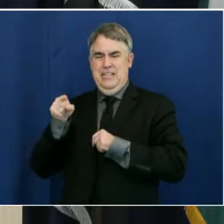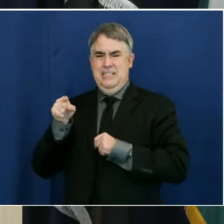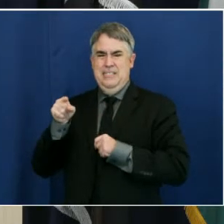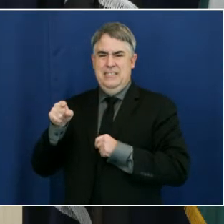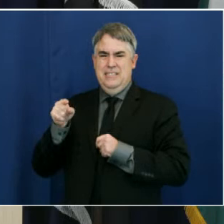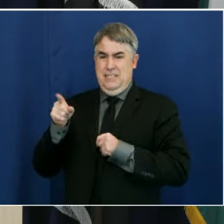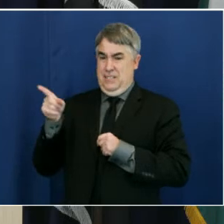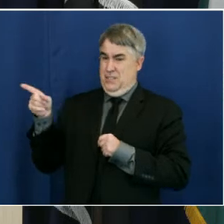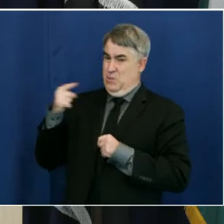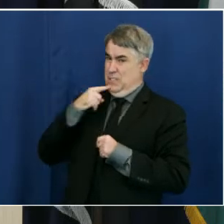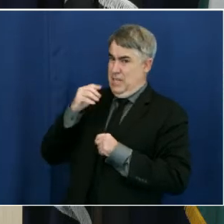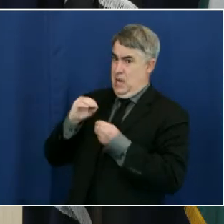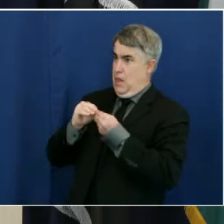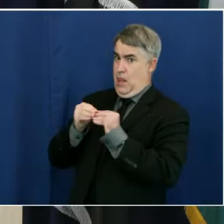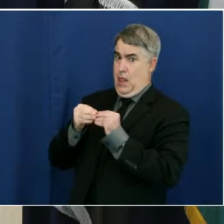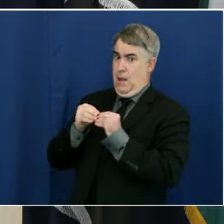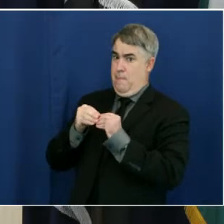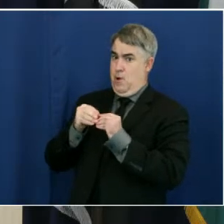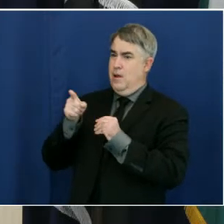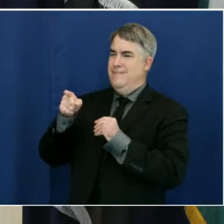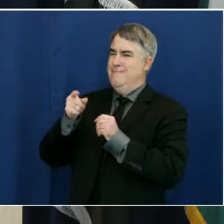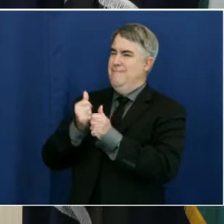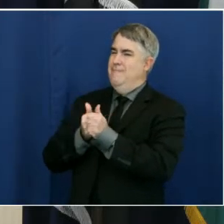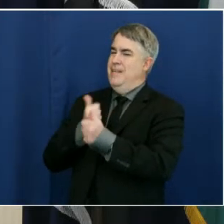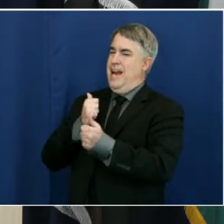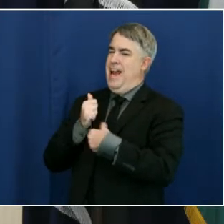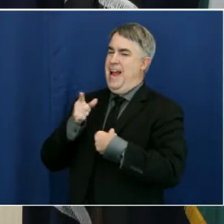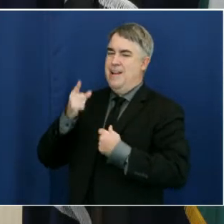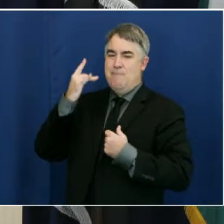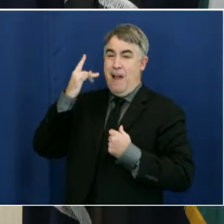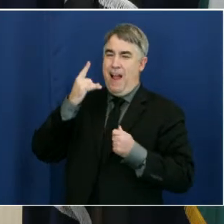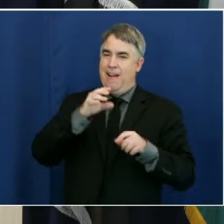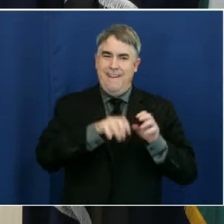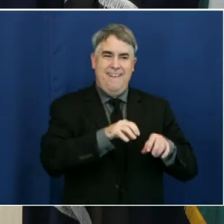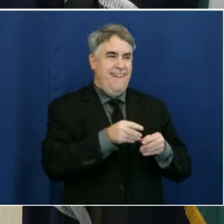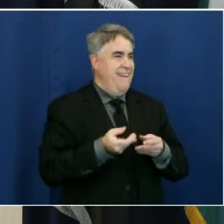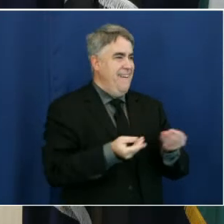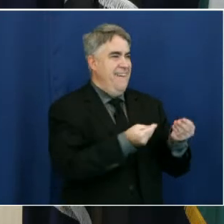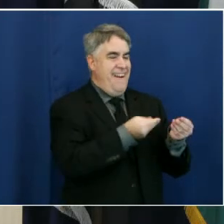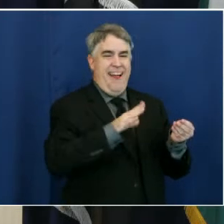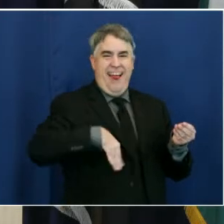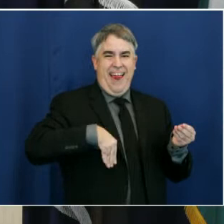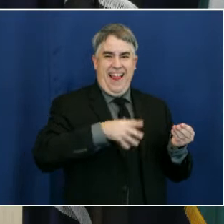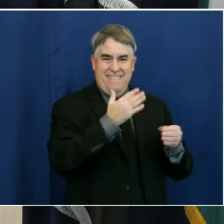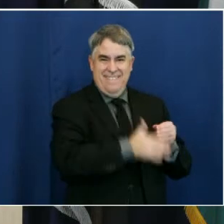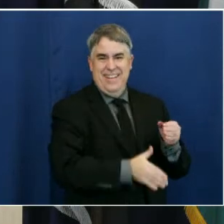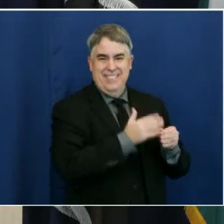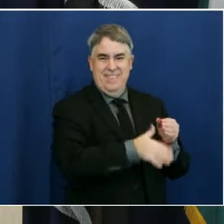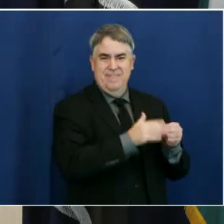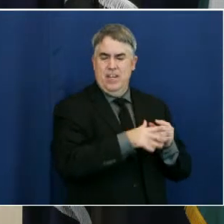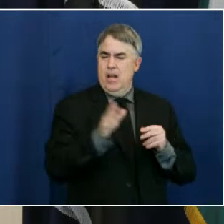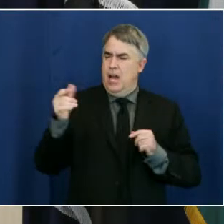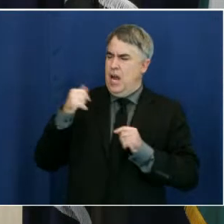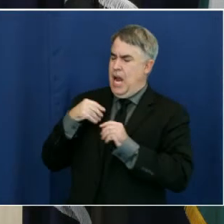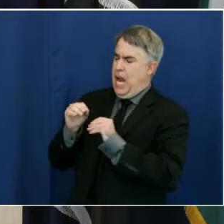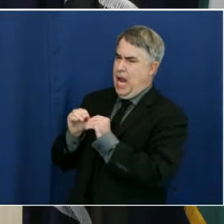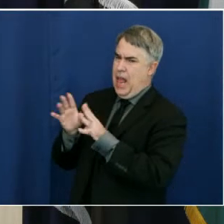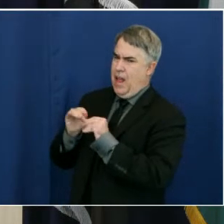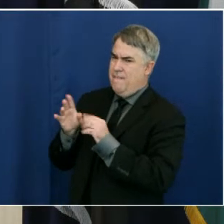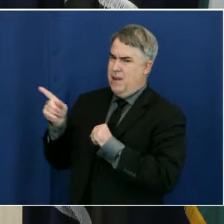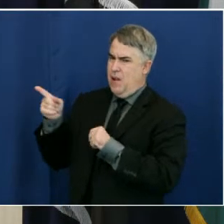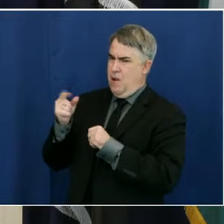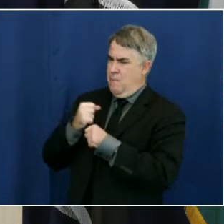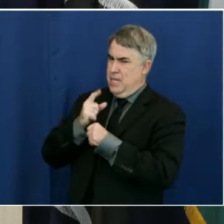actually greater than being reported, and there is that paperwork lag. But could you clarify or confirm, I just want to make sure I understand it